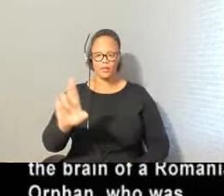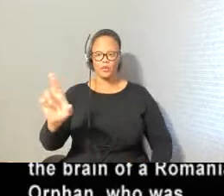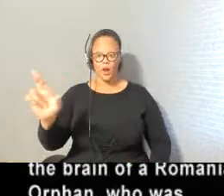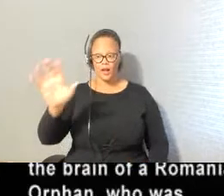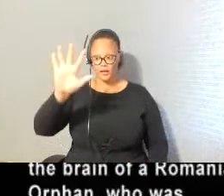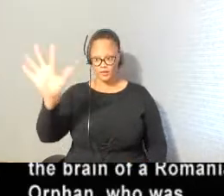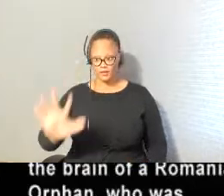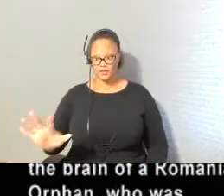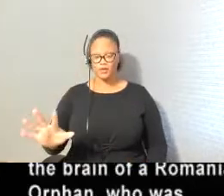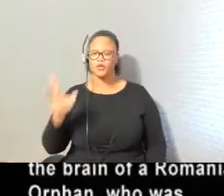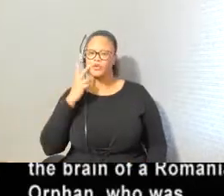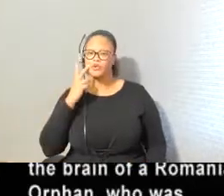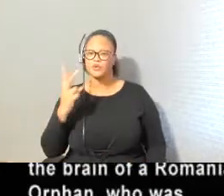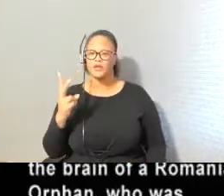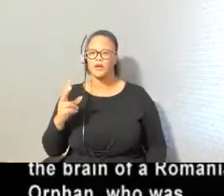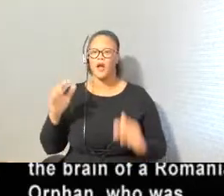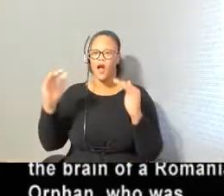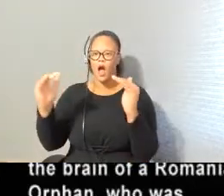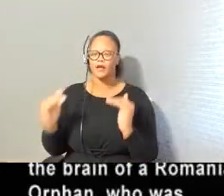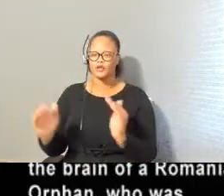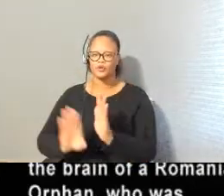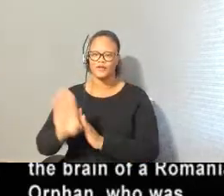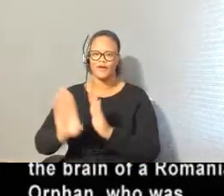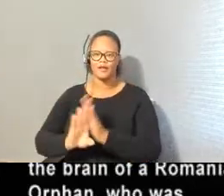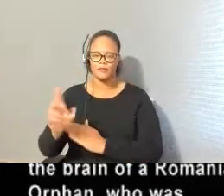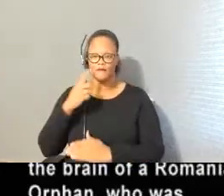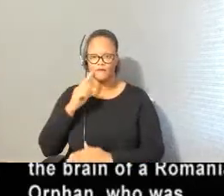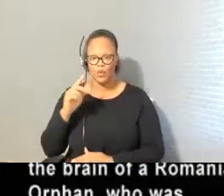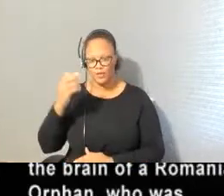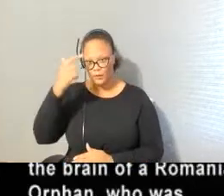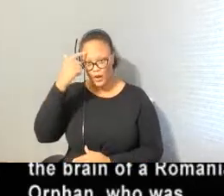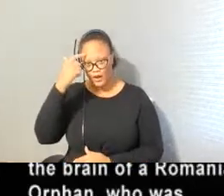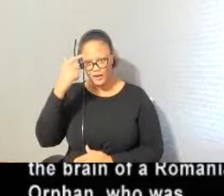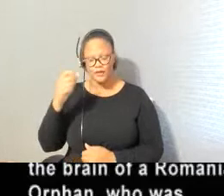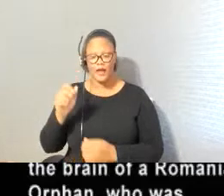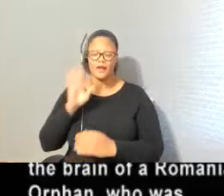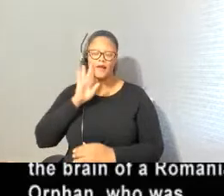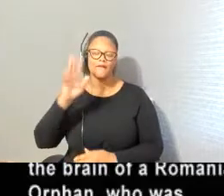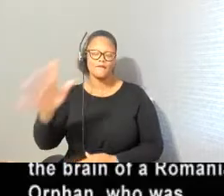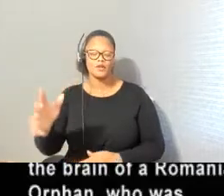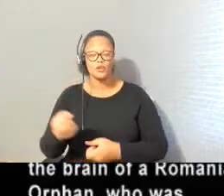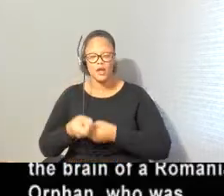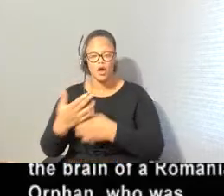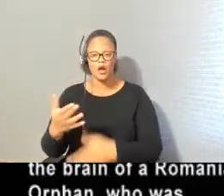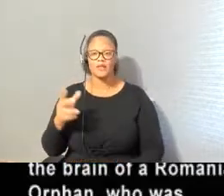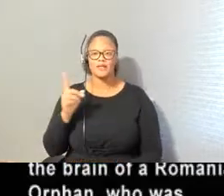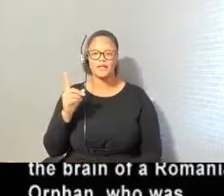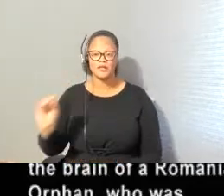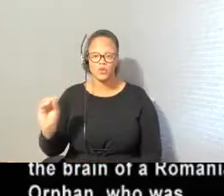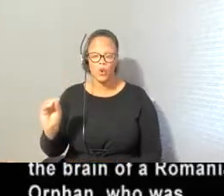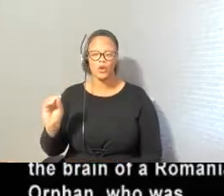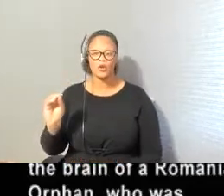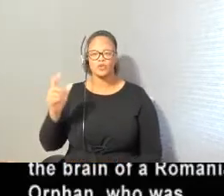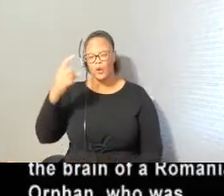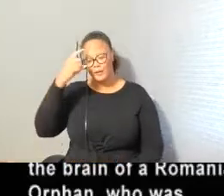underdeveloped development of the brain, which will eventually create disorders or opens the door for delays,